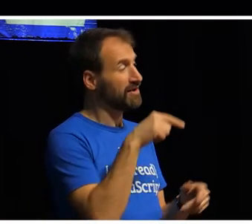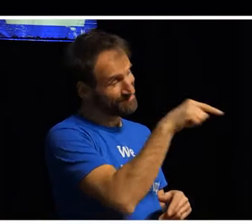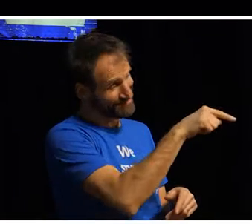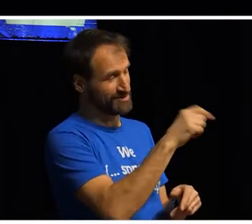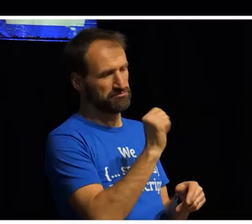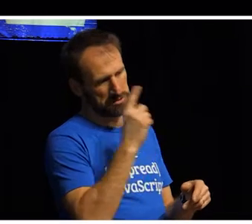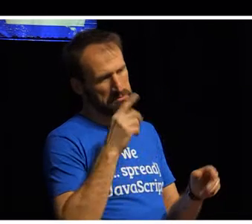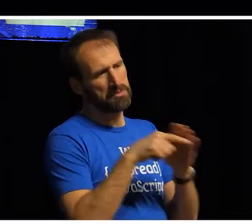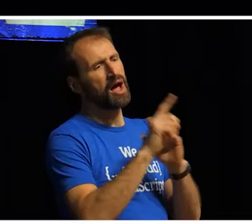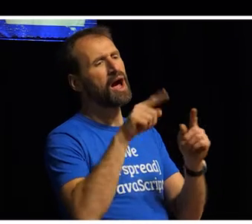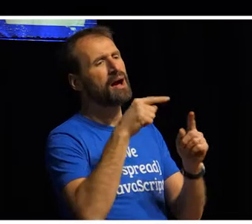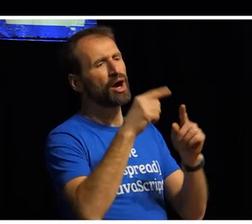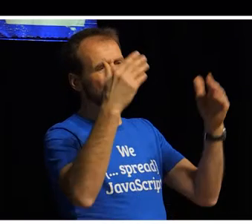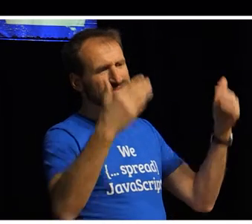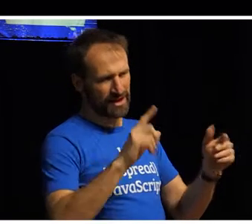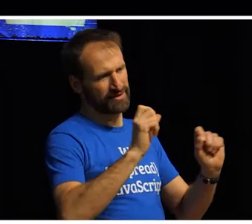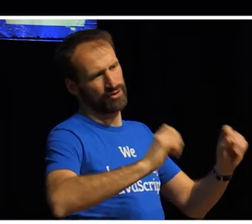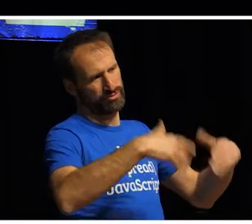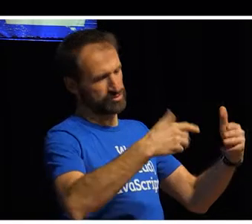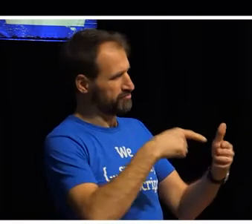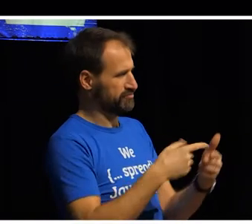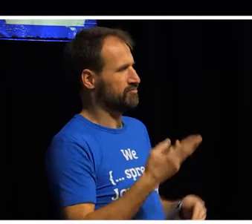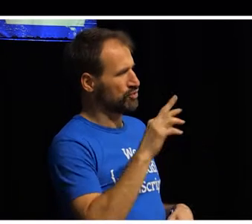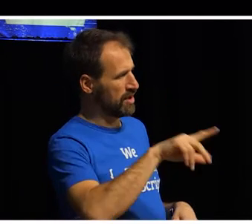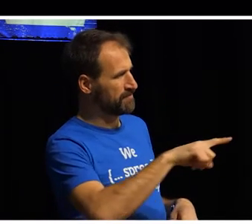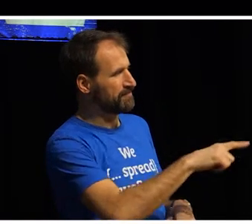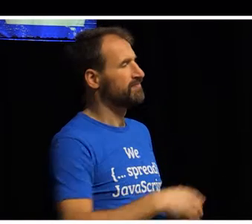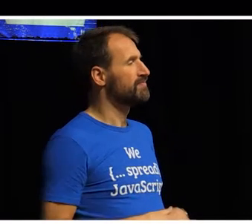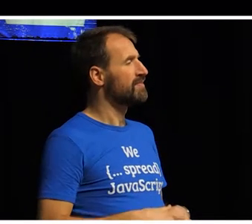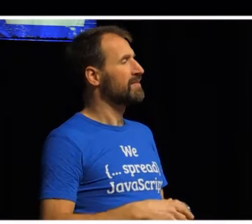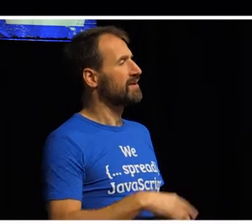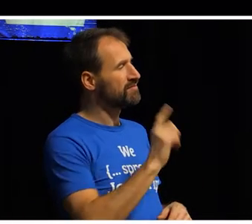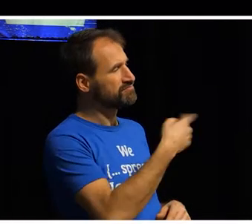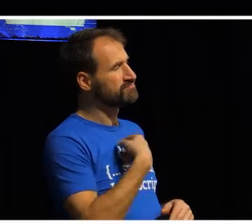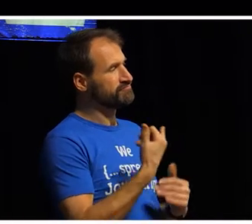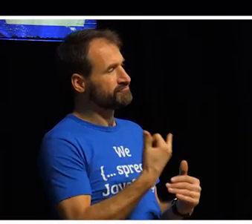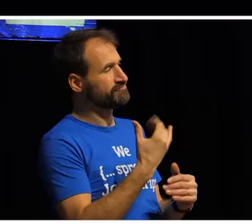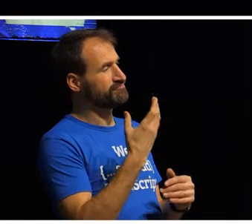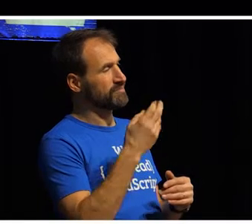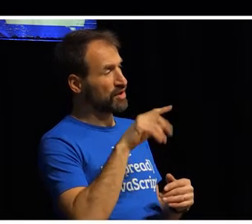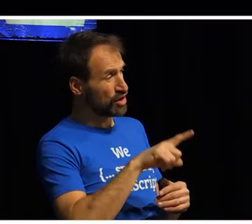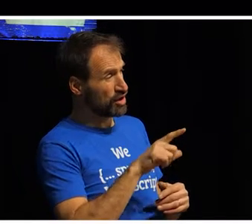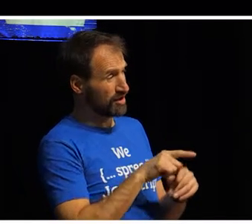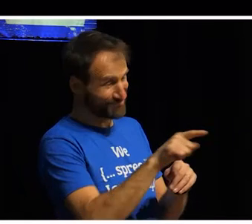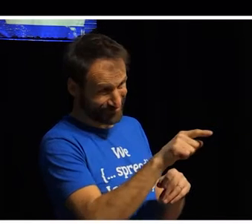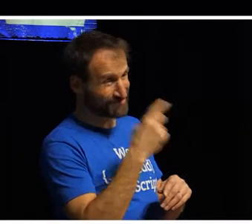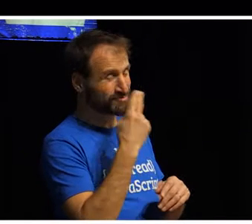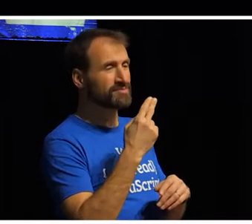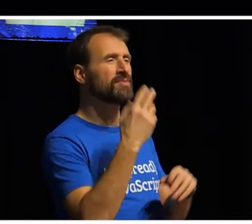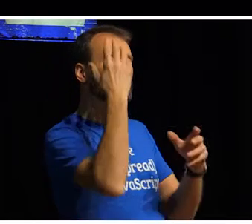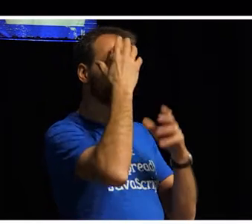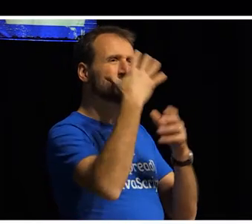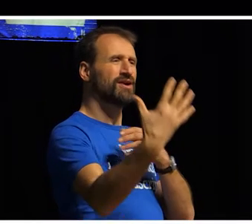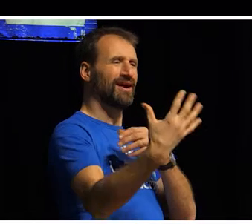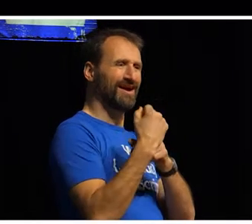well and as an attacker if there's a if I know or I suspect there's a directory traversal attack then the first thing I'm going to do is try to break out of